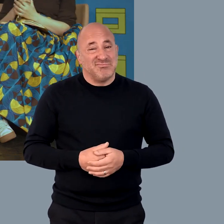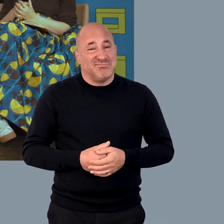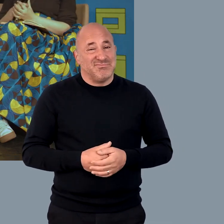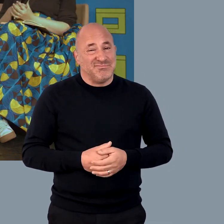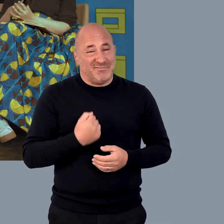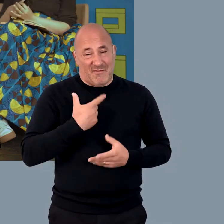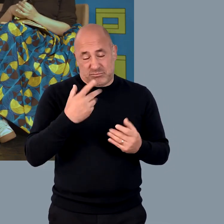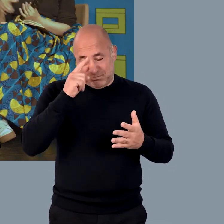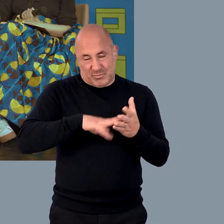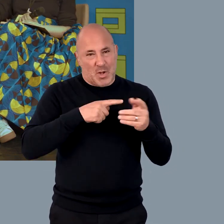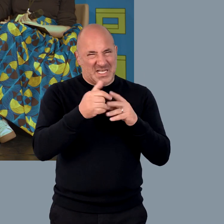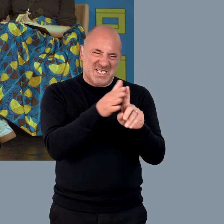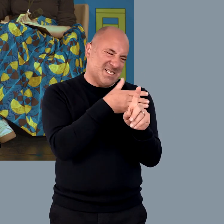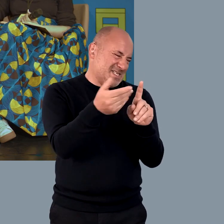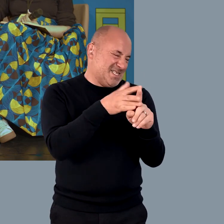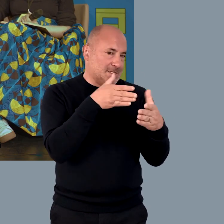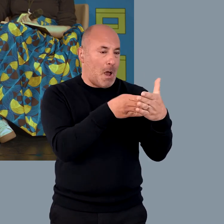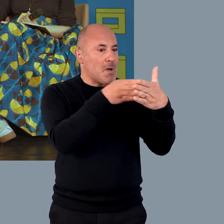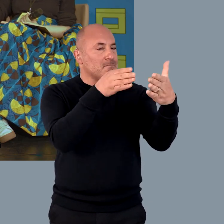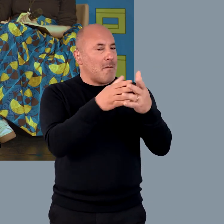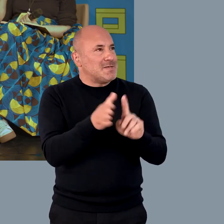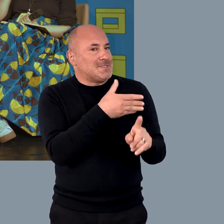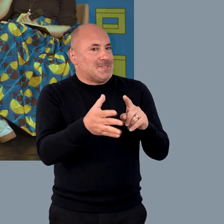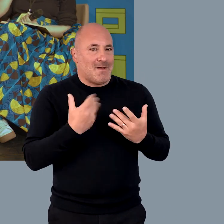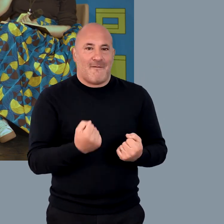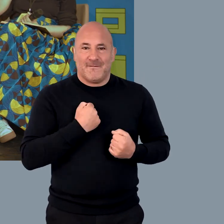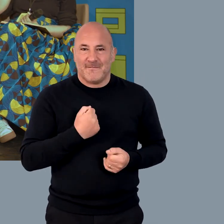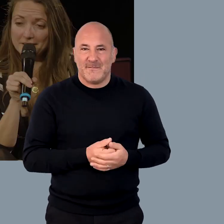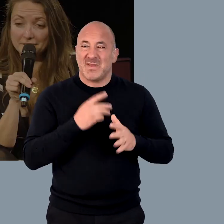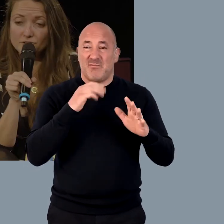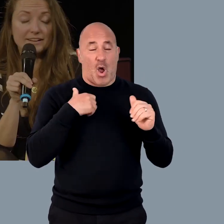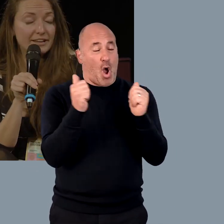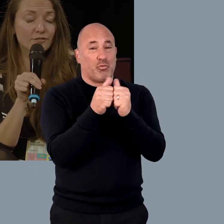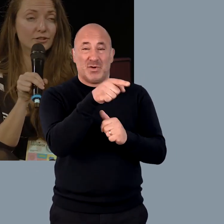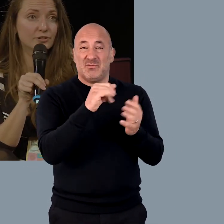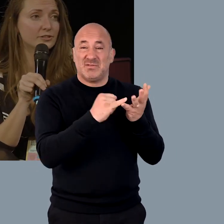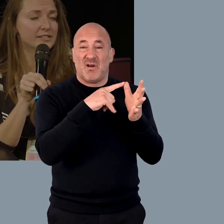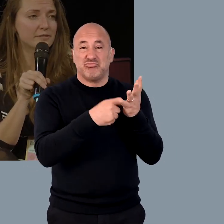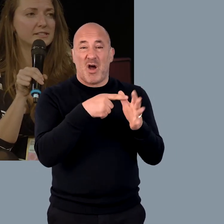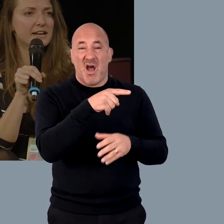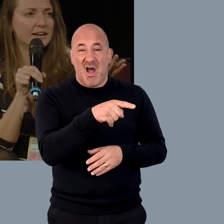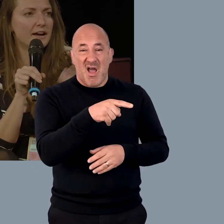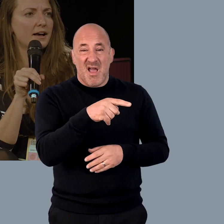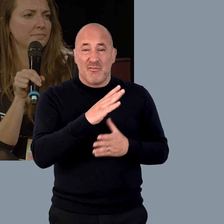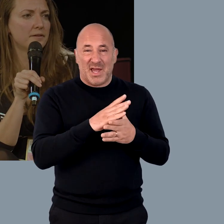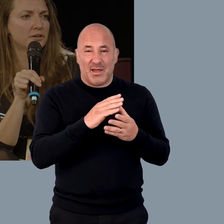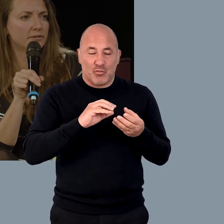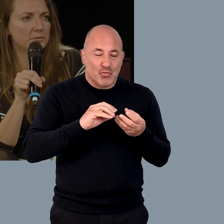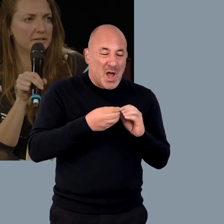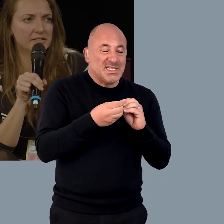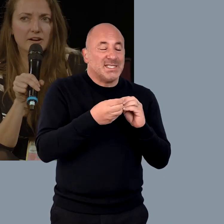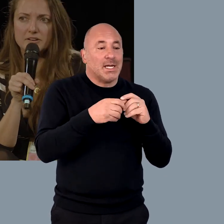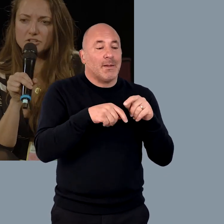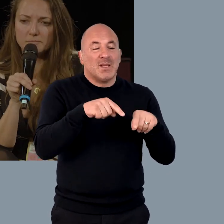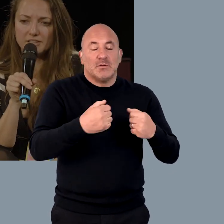follow. Yes, I've had a lot of experience working with trying to get over hurdles. And I would say, I would